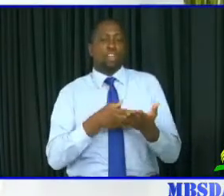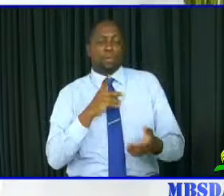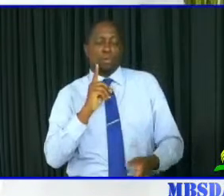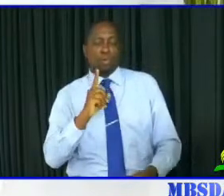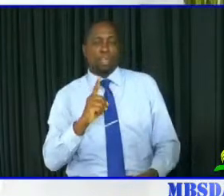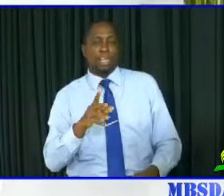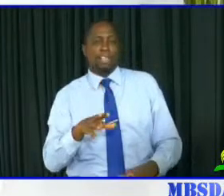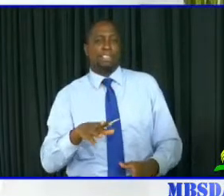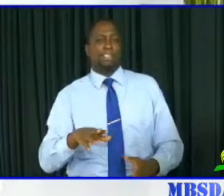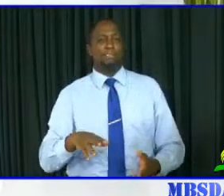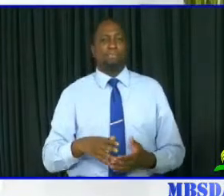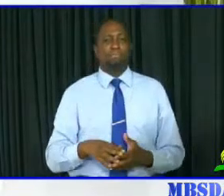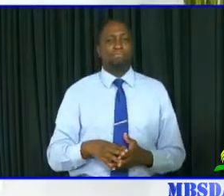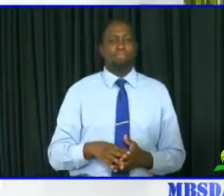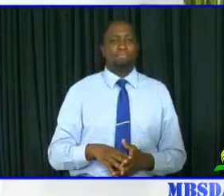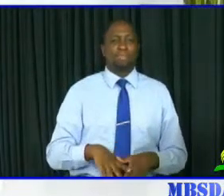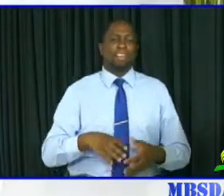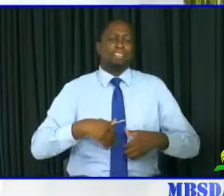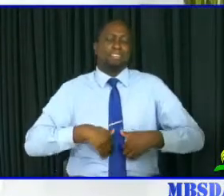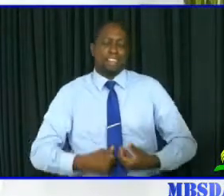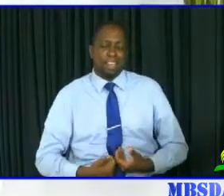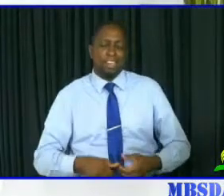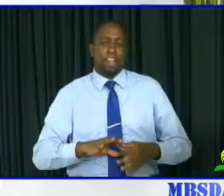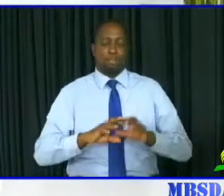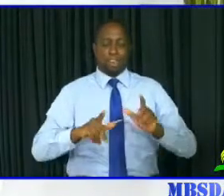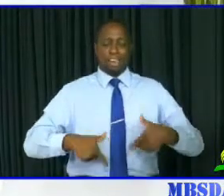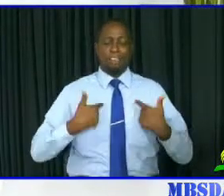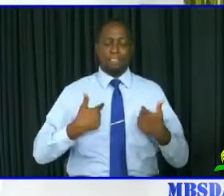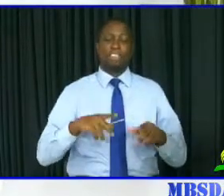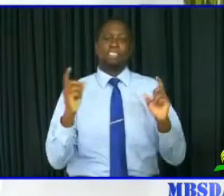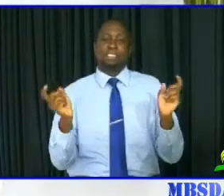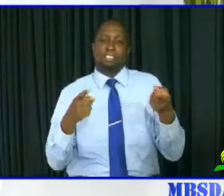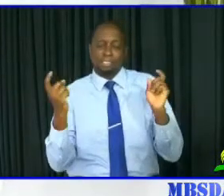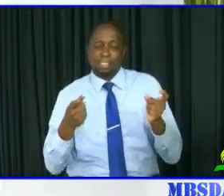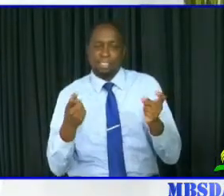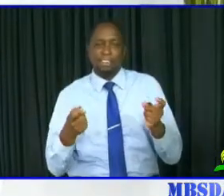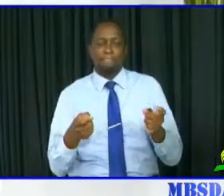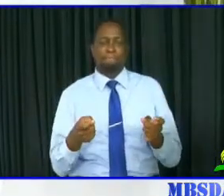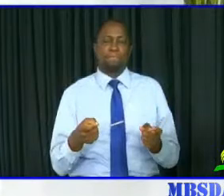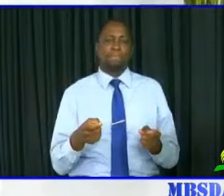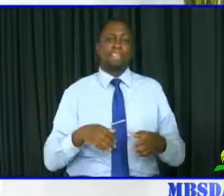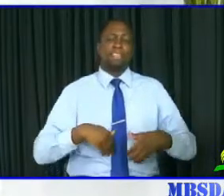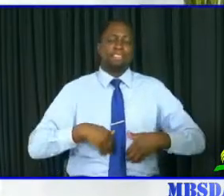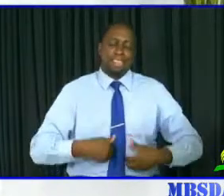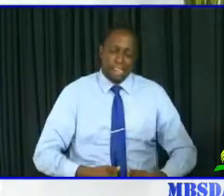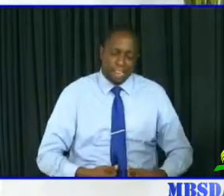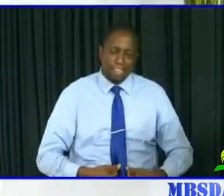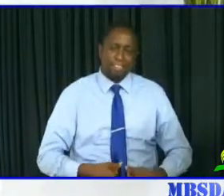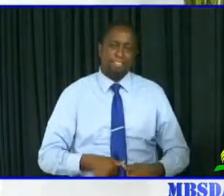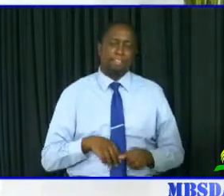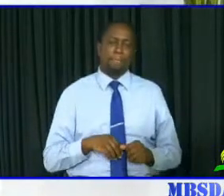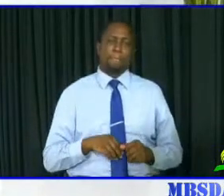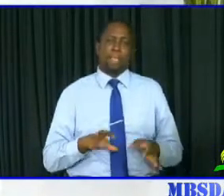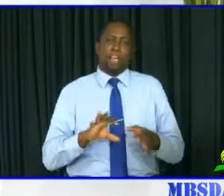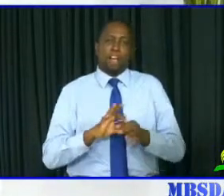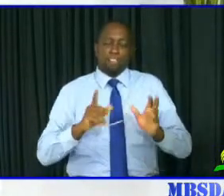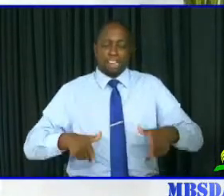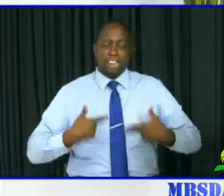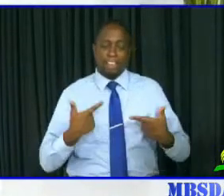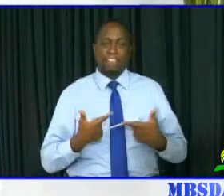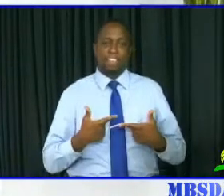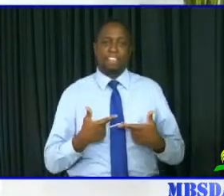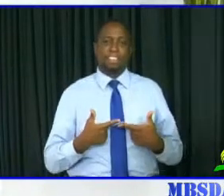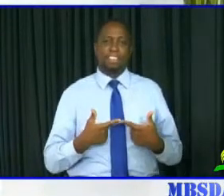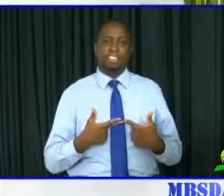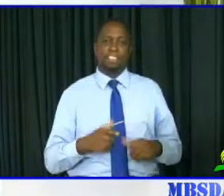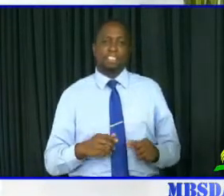living in sin, tired of living a fake life, tired, Almighty Father, of living according